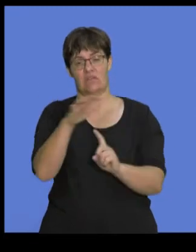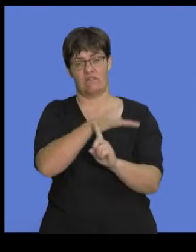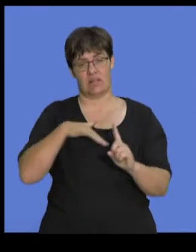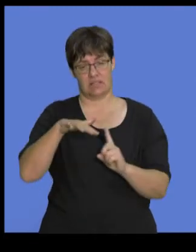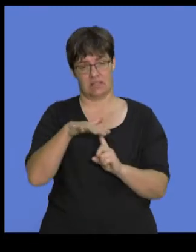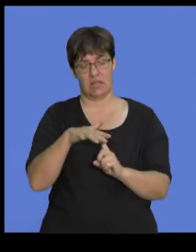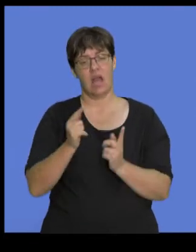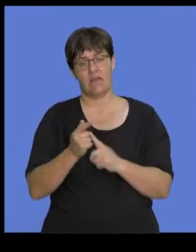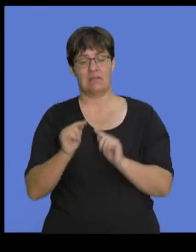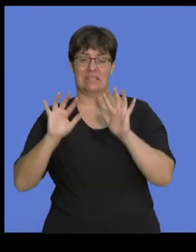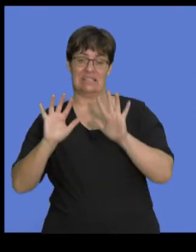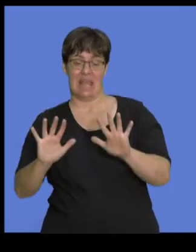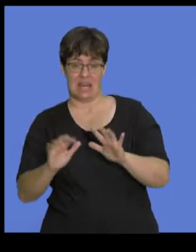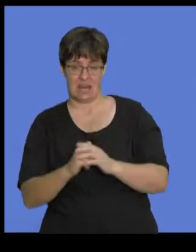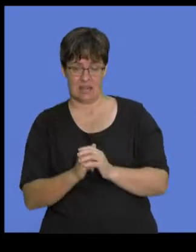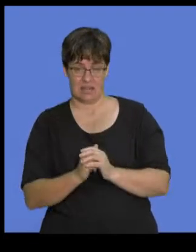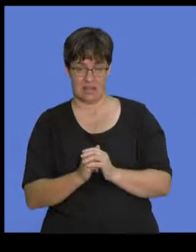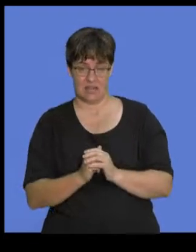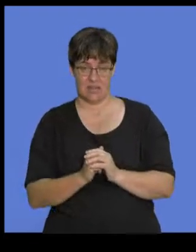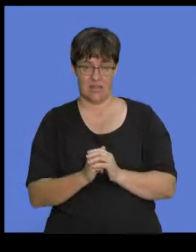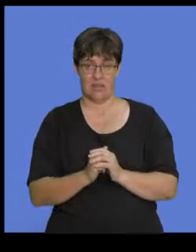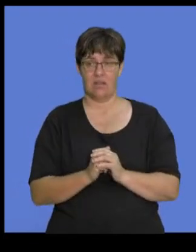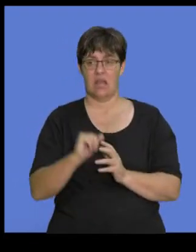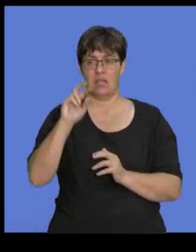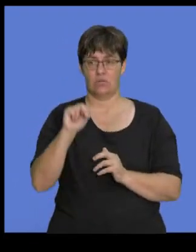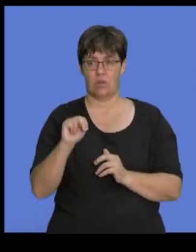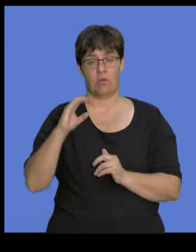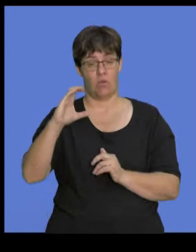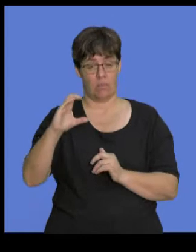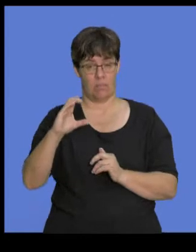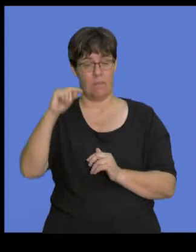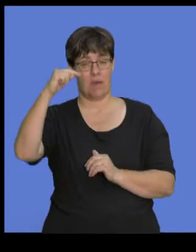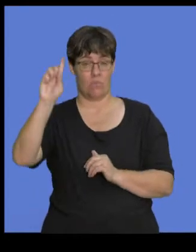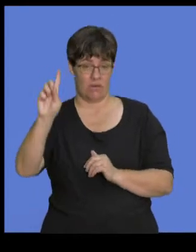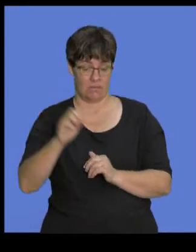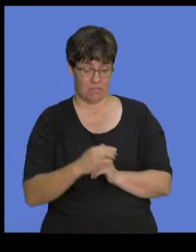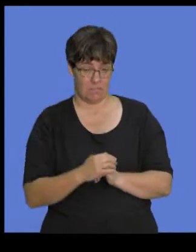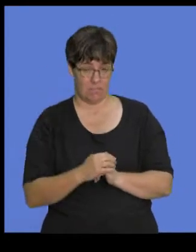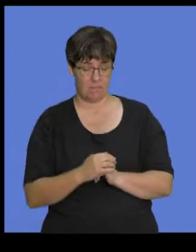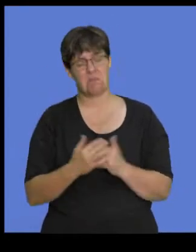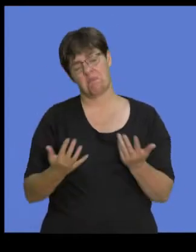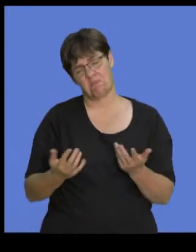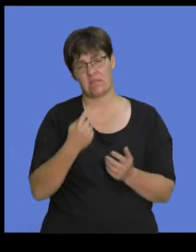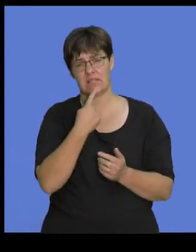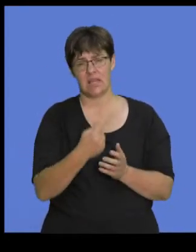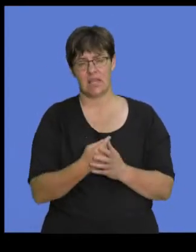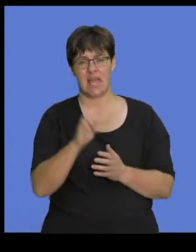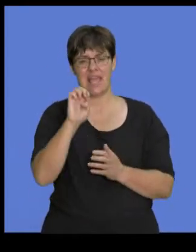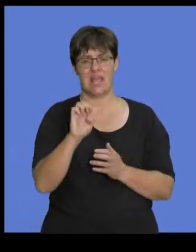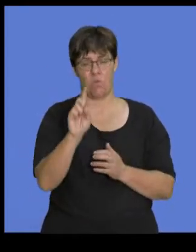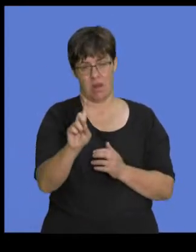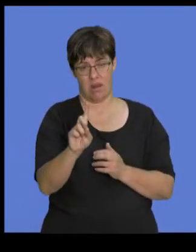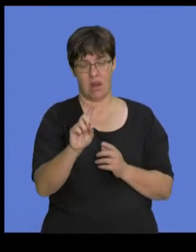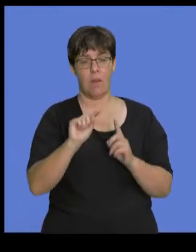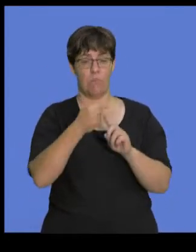field which has got a magnitude of 10, okay, newtons per coulomb, just for argument's sake. Okay, let's say this is